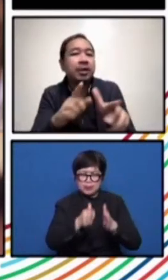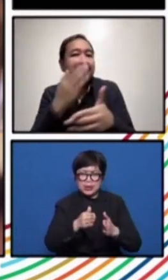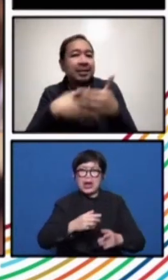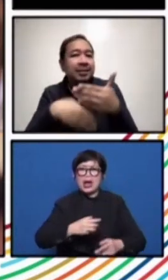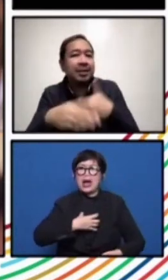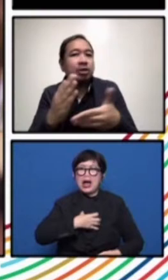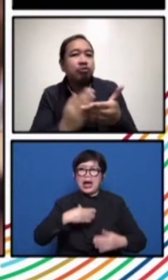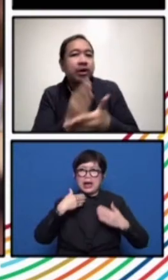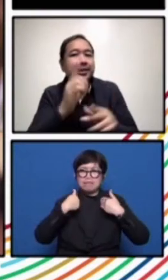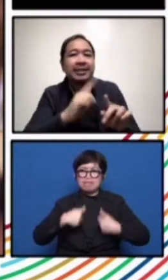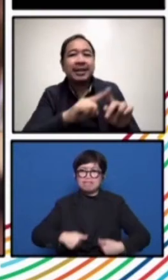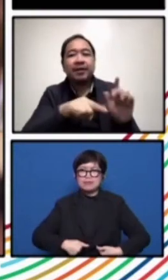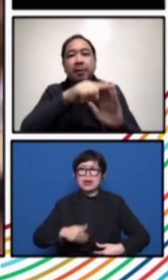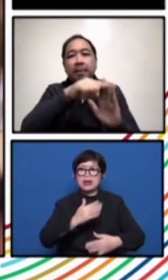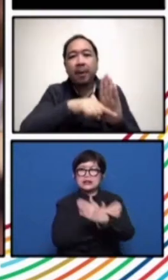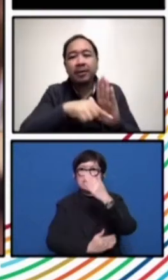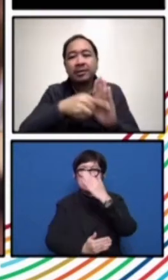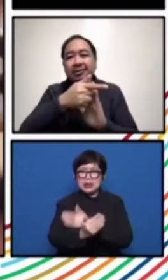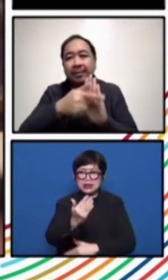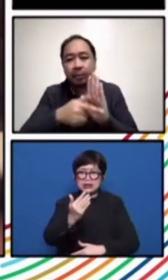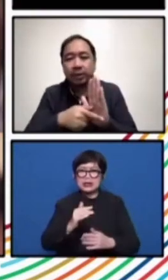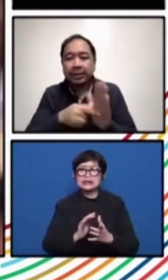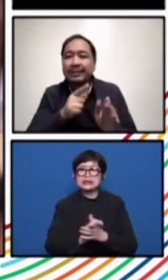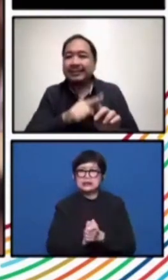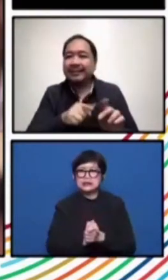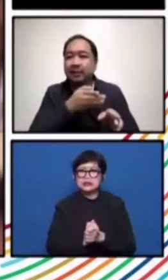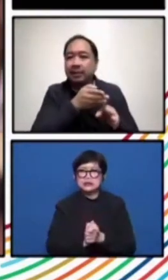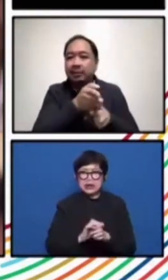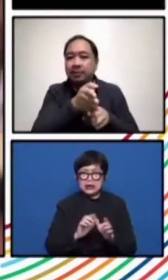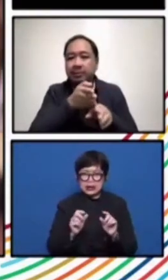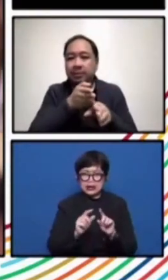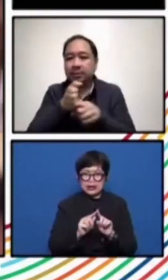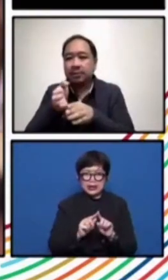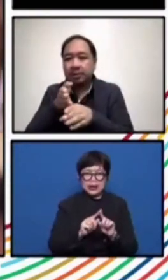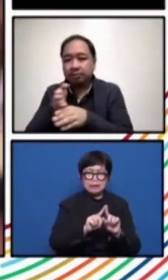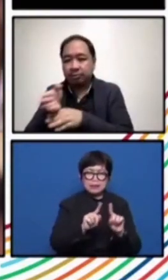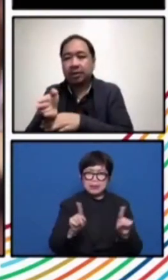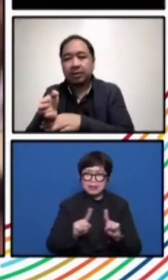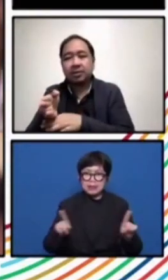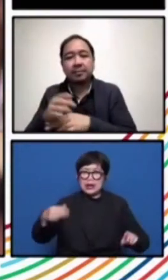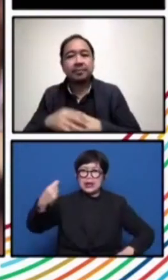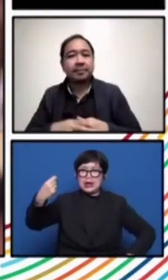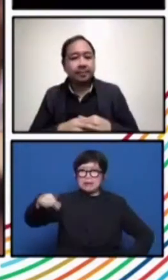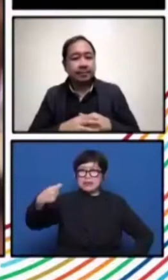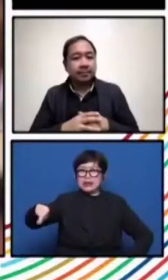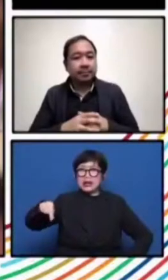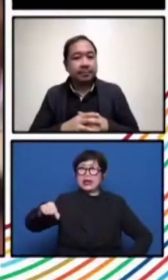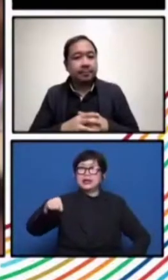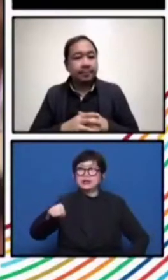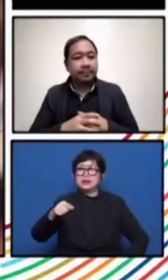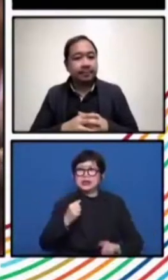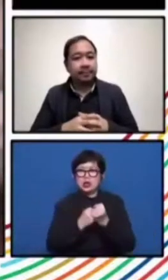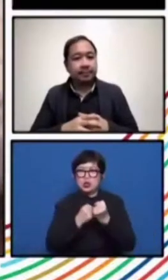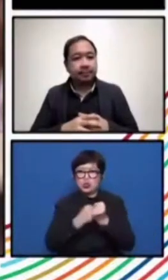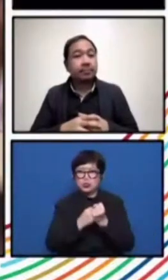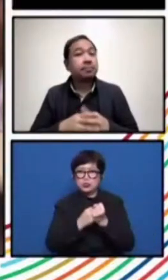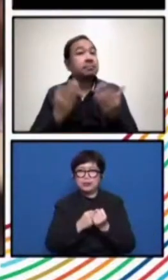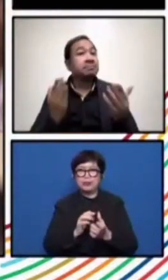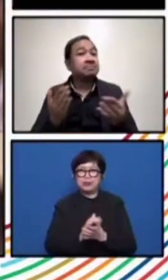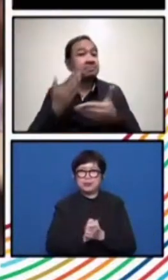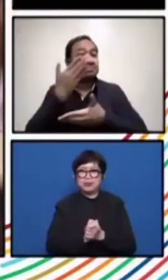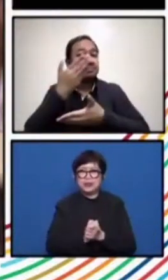colleagues in the different sectors as well as in other Ministries and we know that disability rights should be